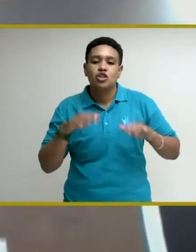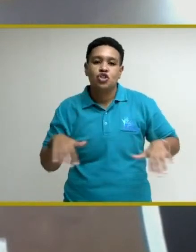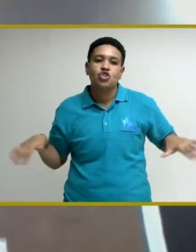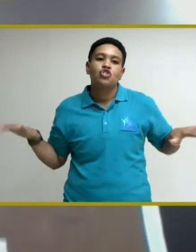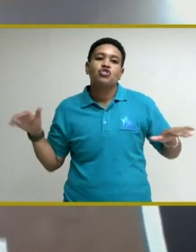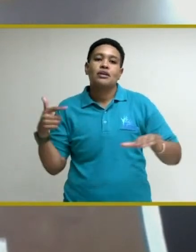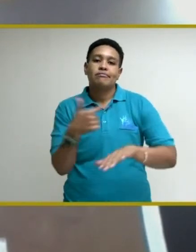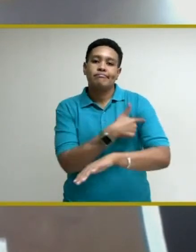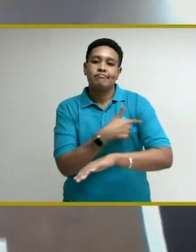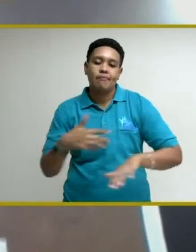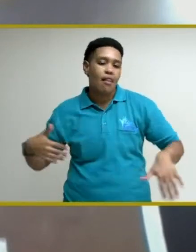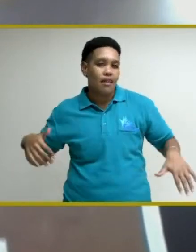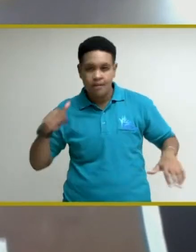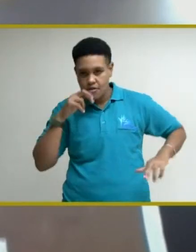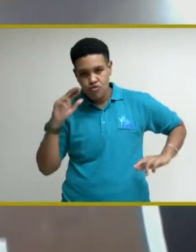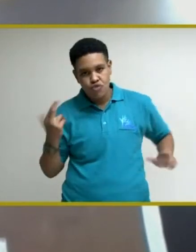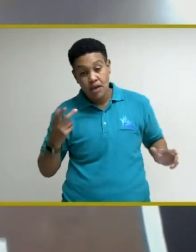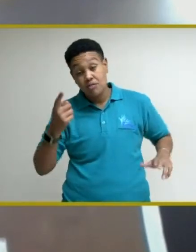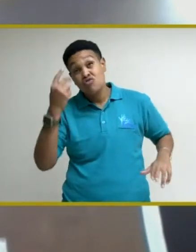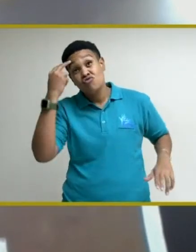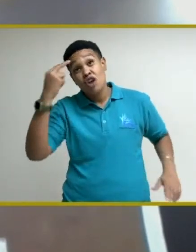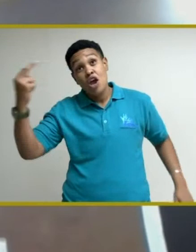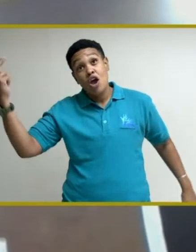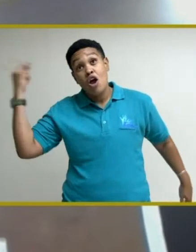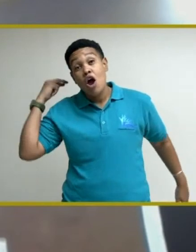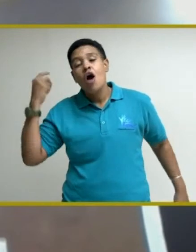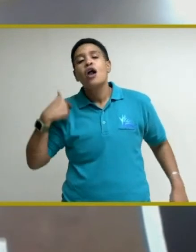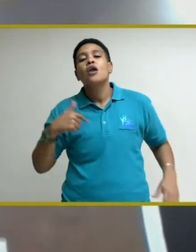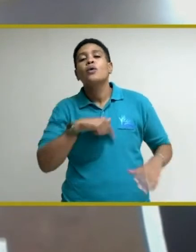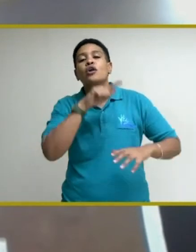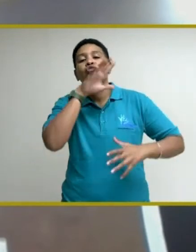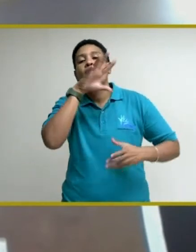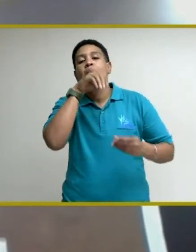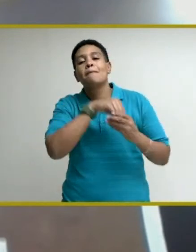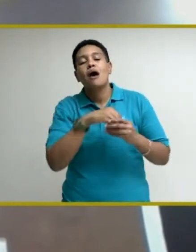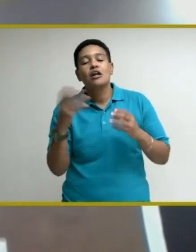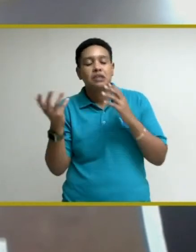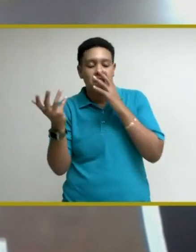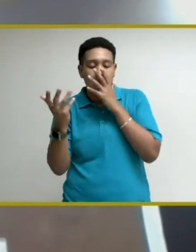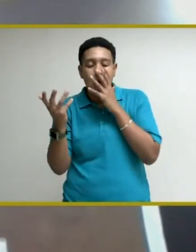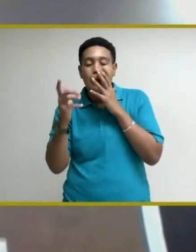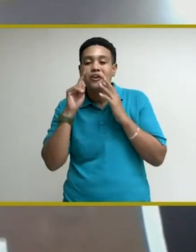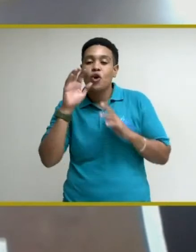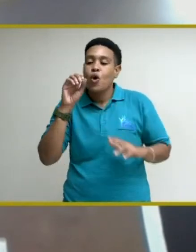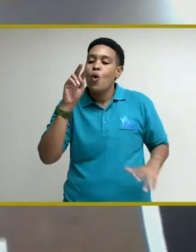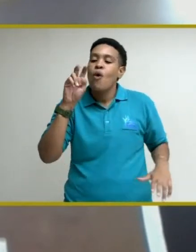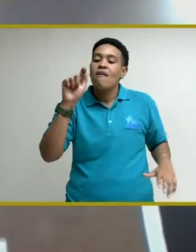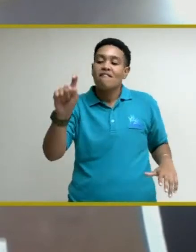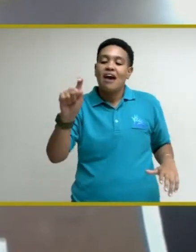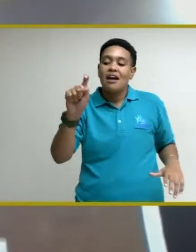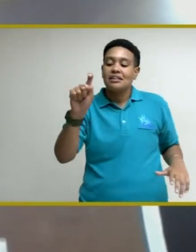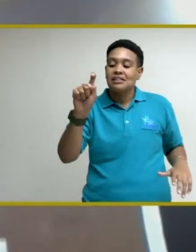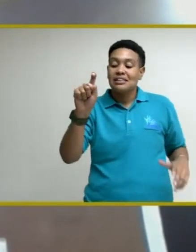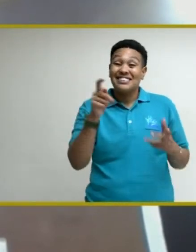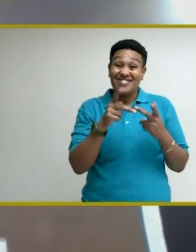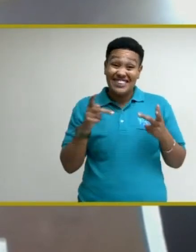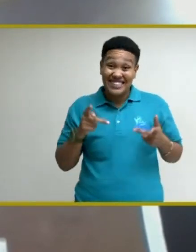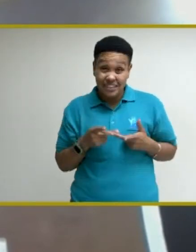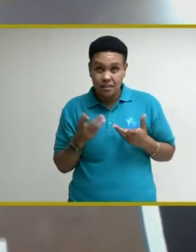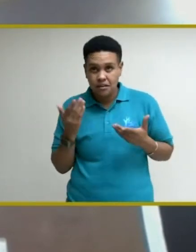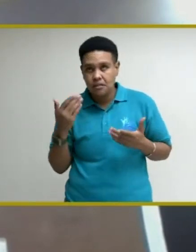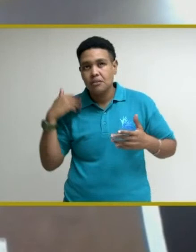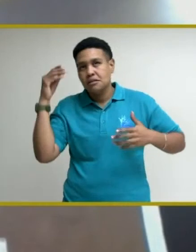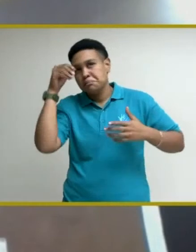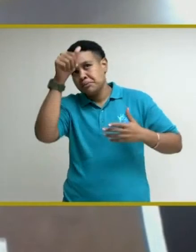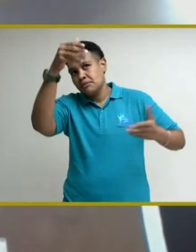same to children. As you may recall, we are a part of the COVAX facility, and